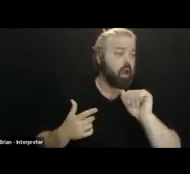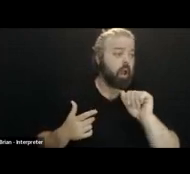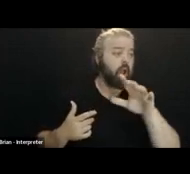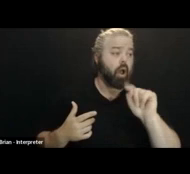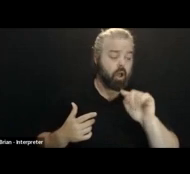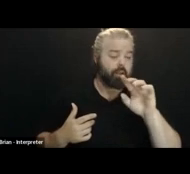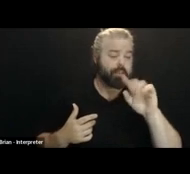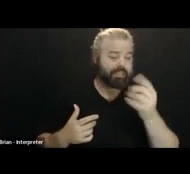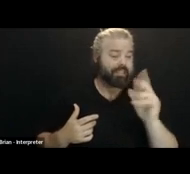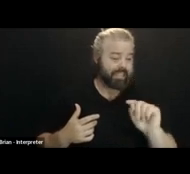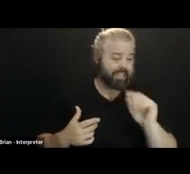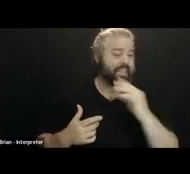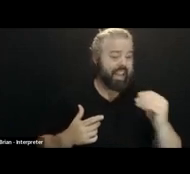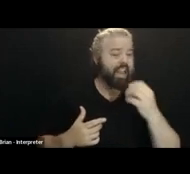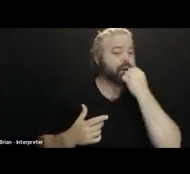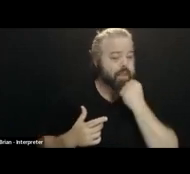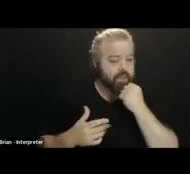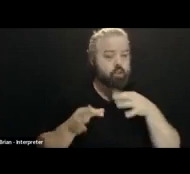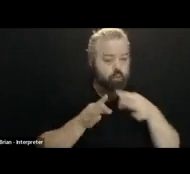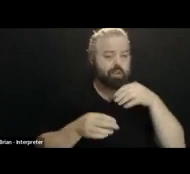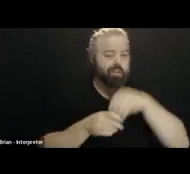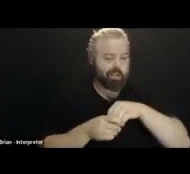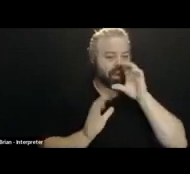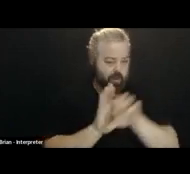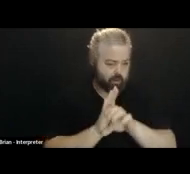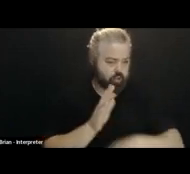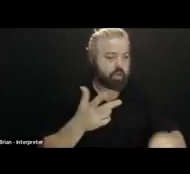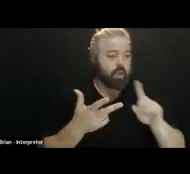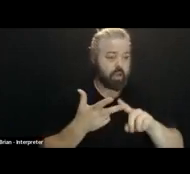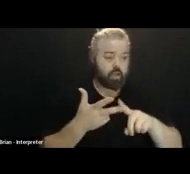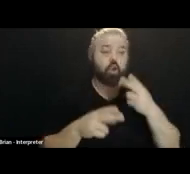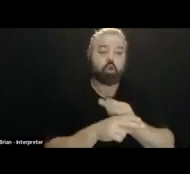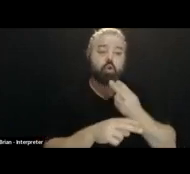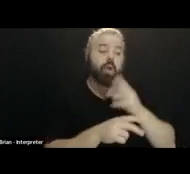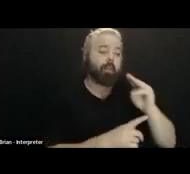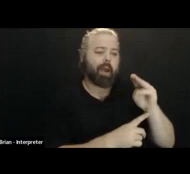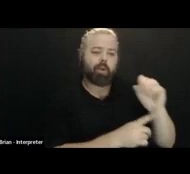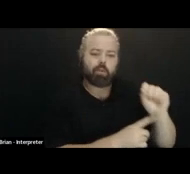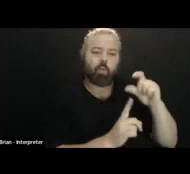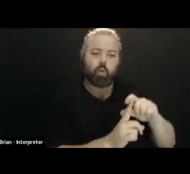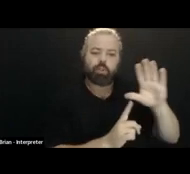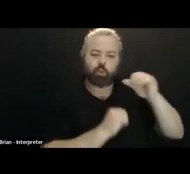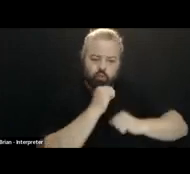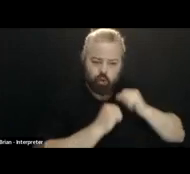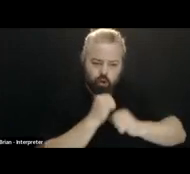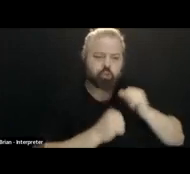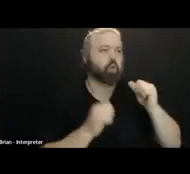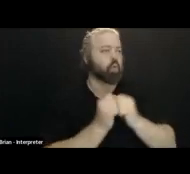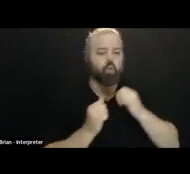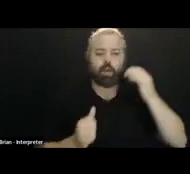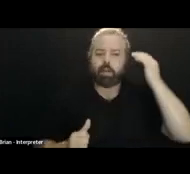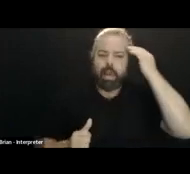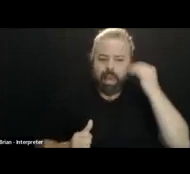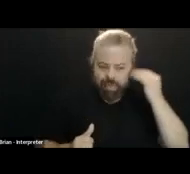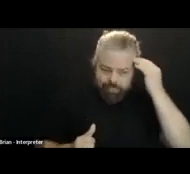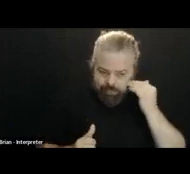your images, and use the structure that's already built into Microsoft Word, using headings, using formatted